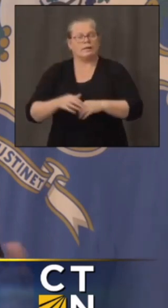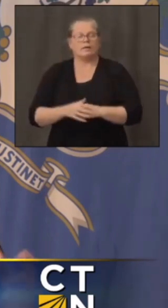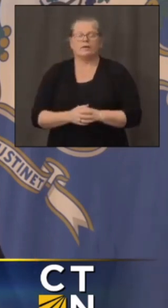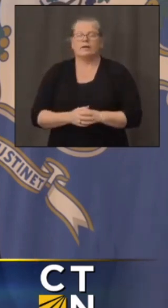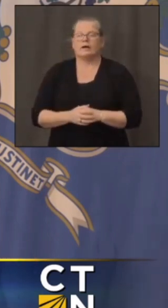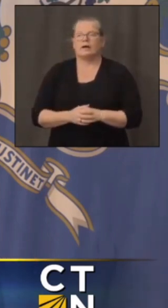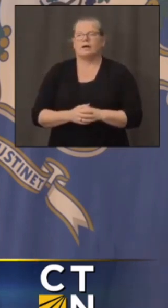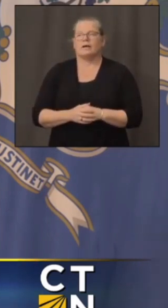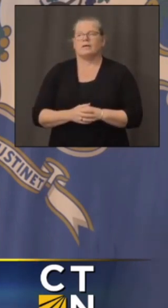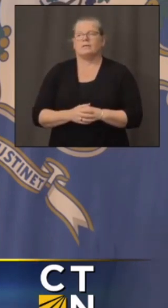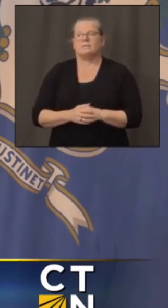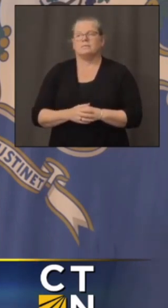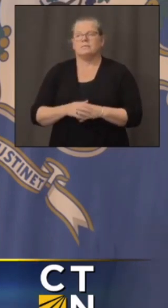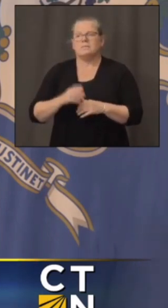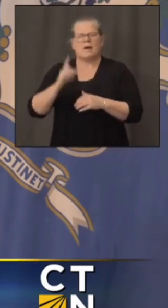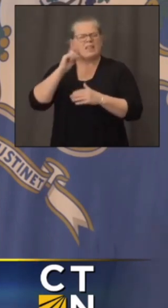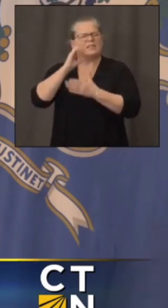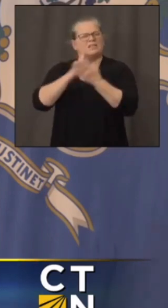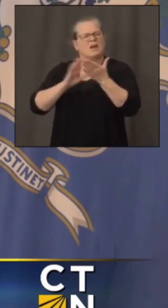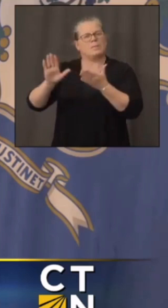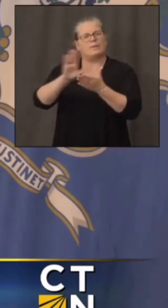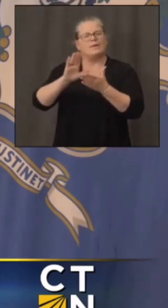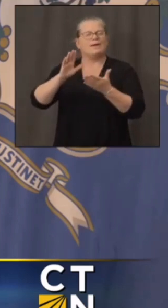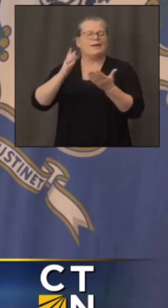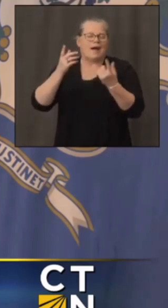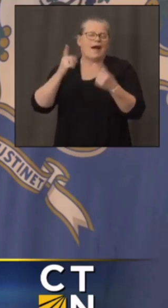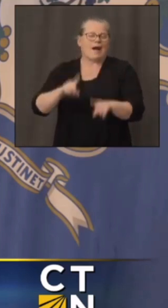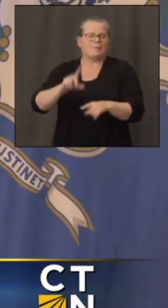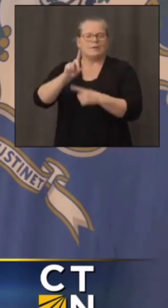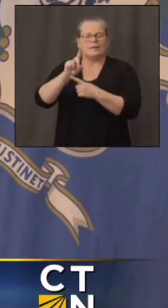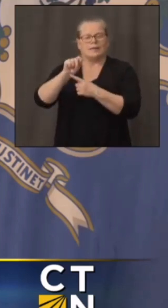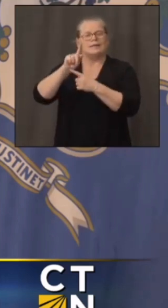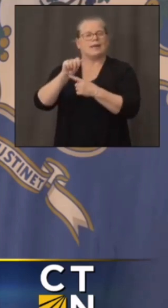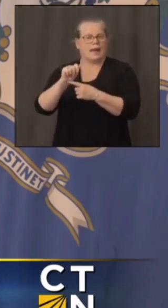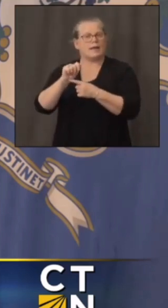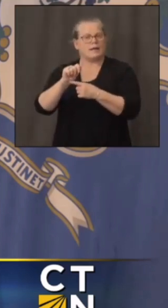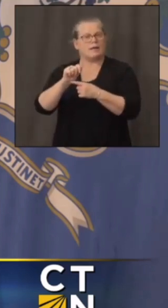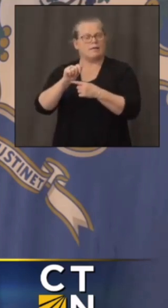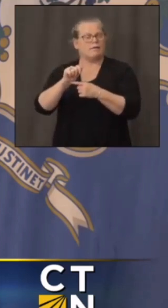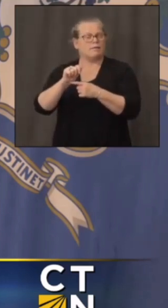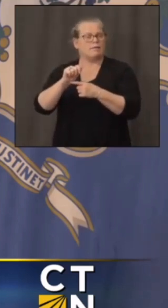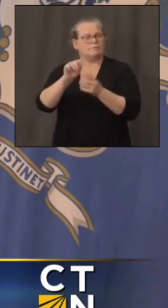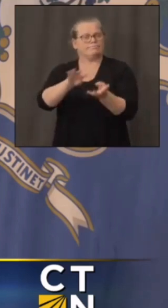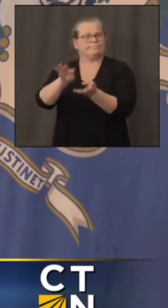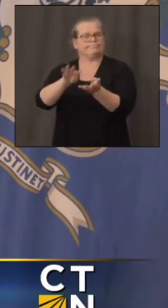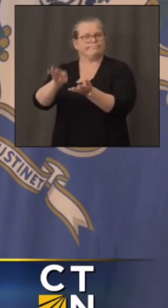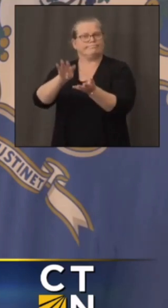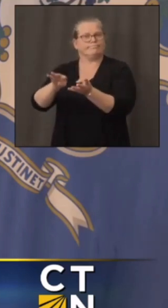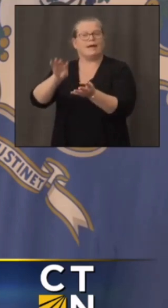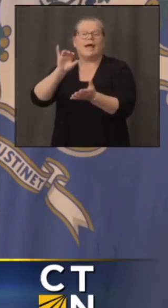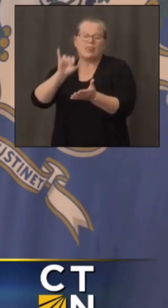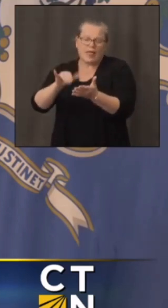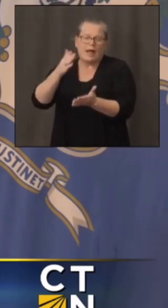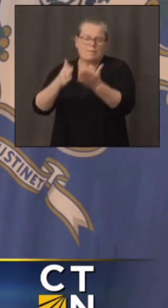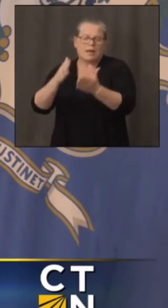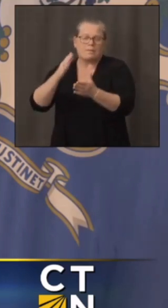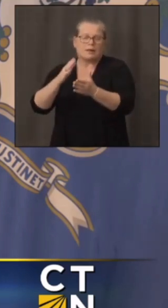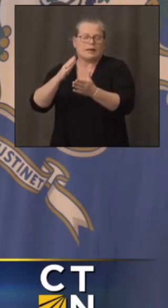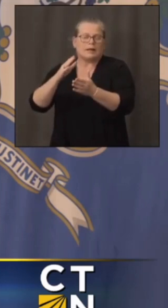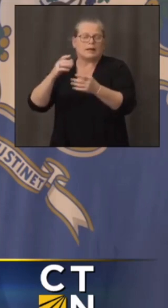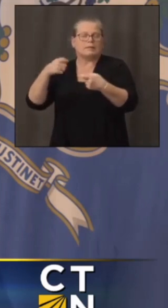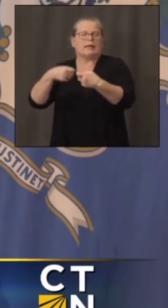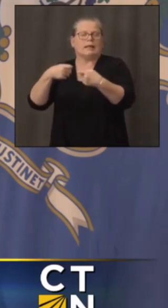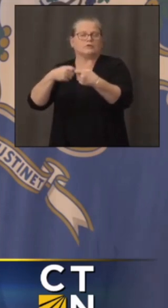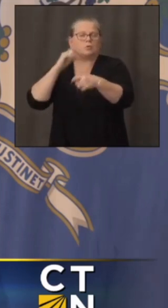you take some of that data traffic, you know, back to a substation. That could be impacted by the electric a little bit. So